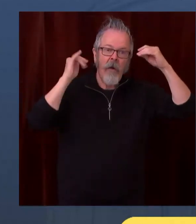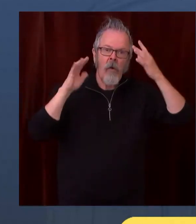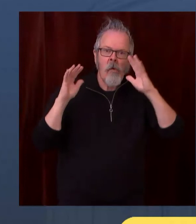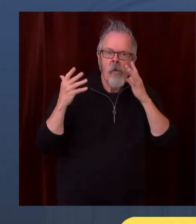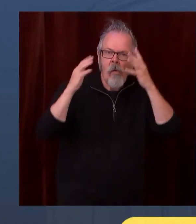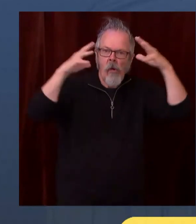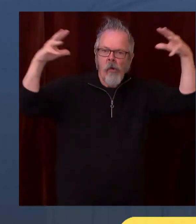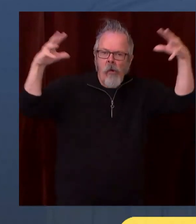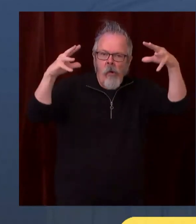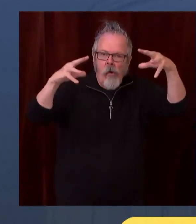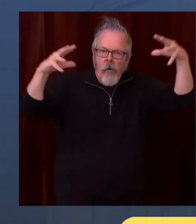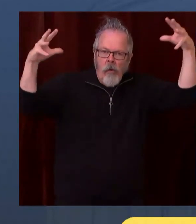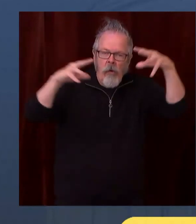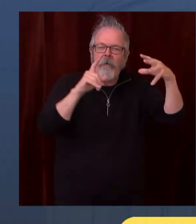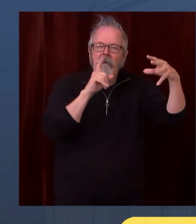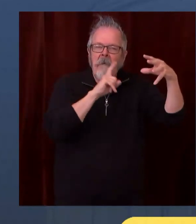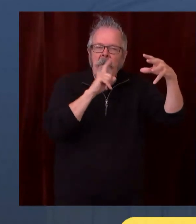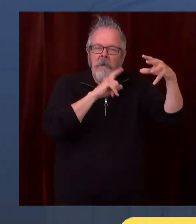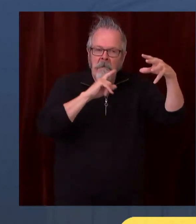Mariners a couple weeks ago, and